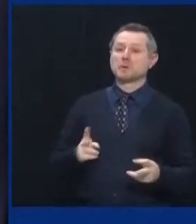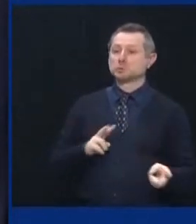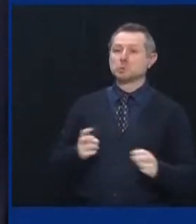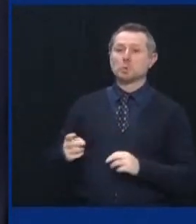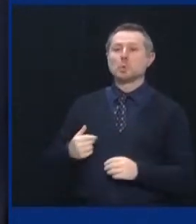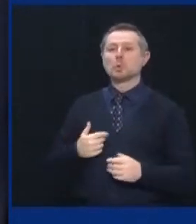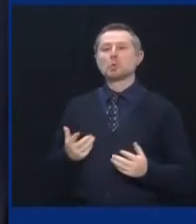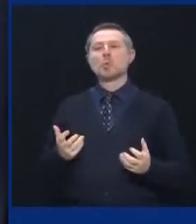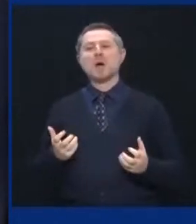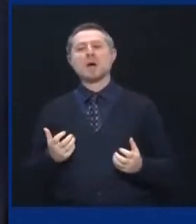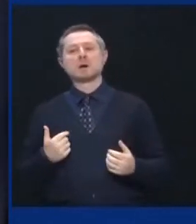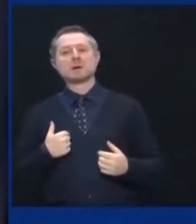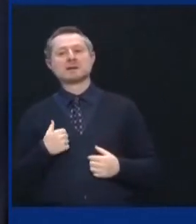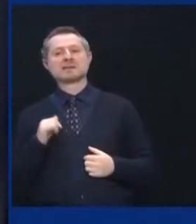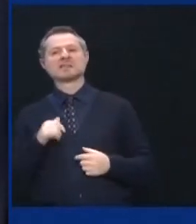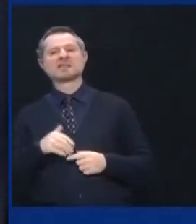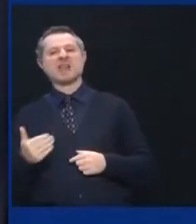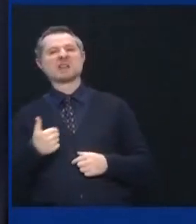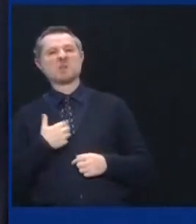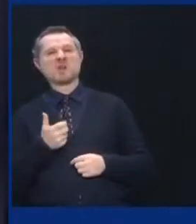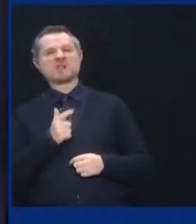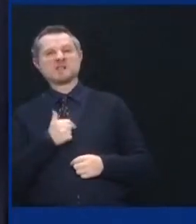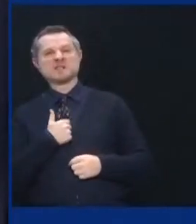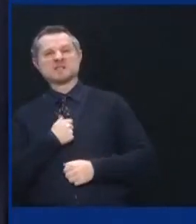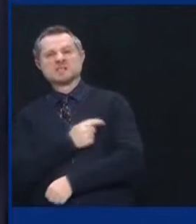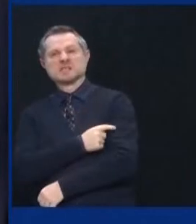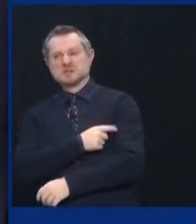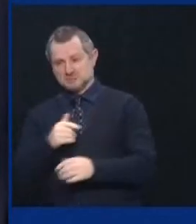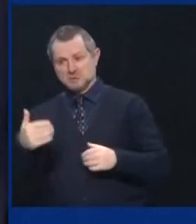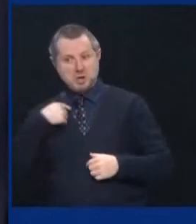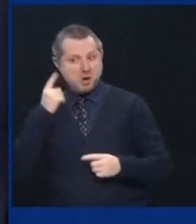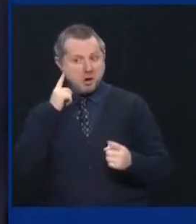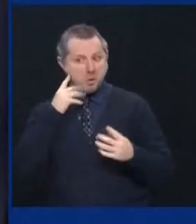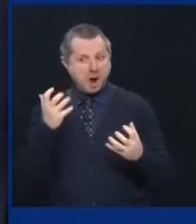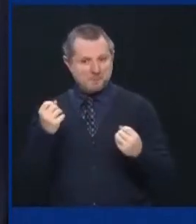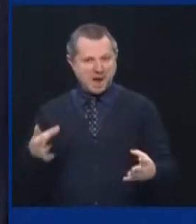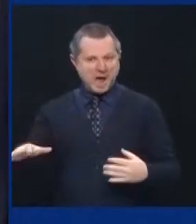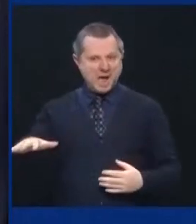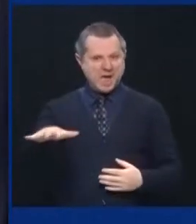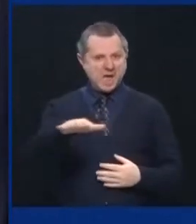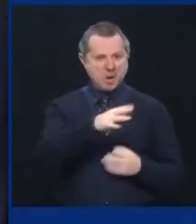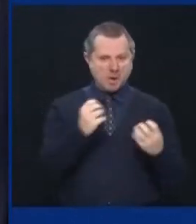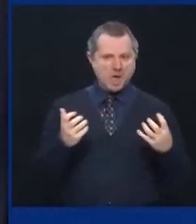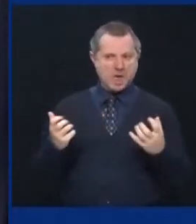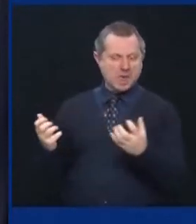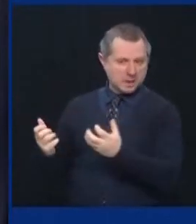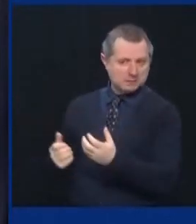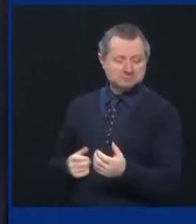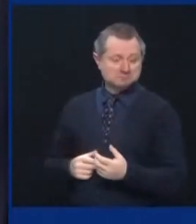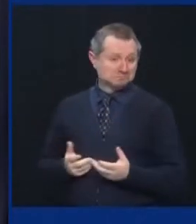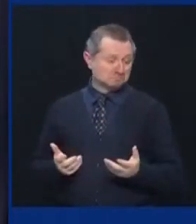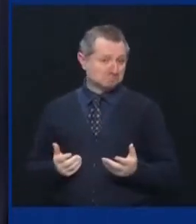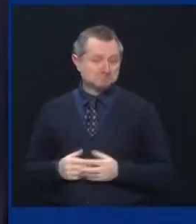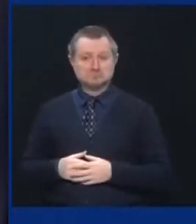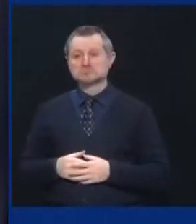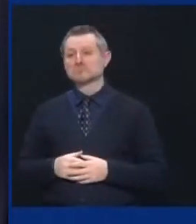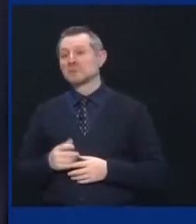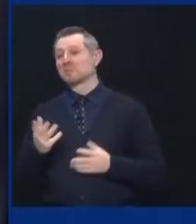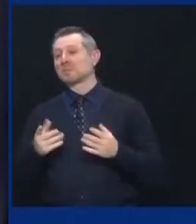be next in line for the vaccine. But these are healthcare groups, so they may be